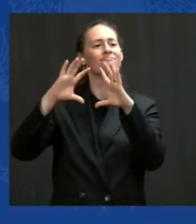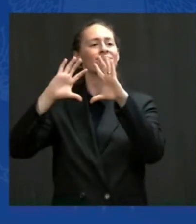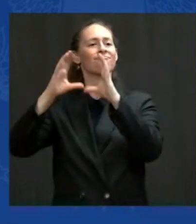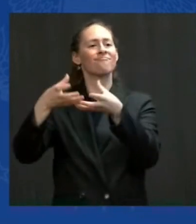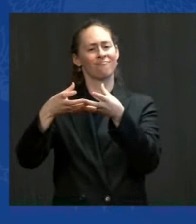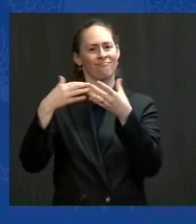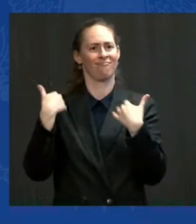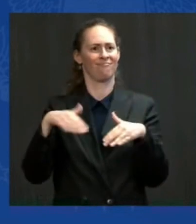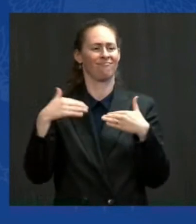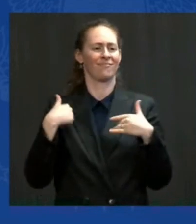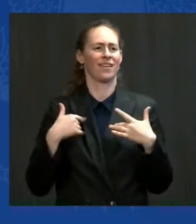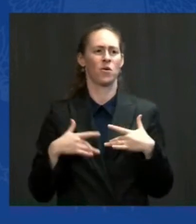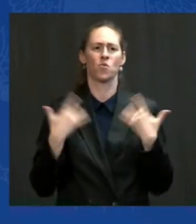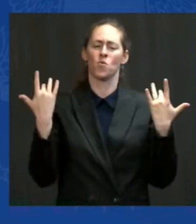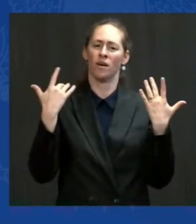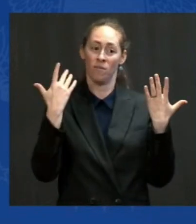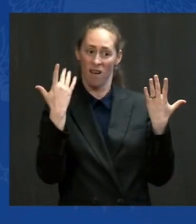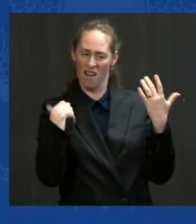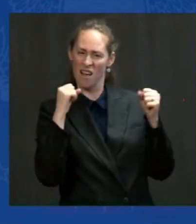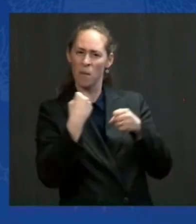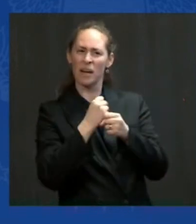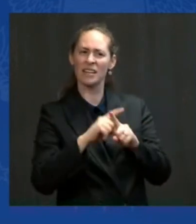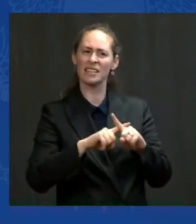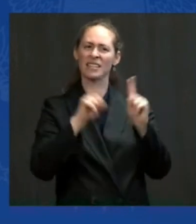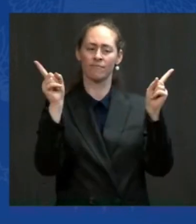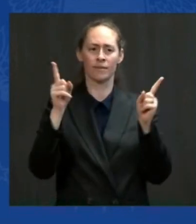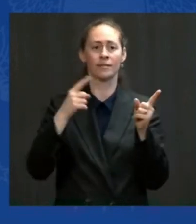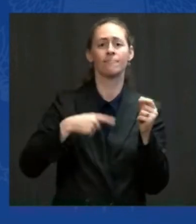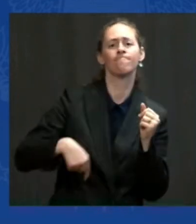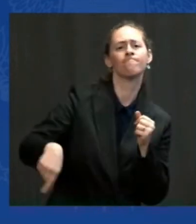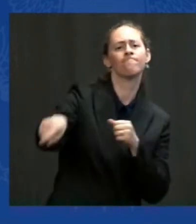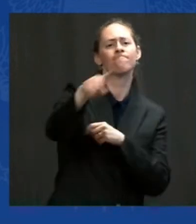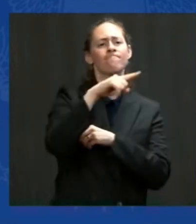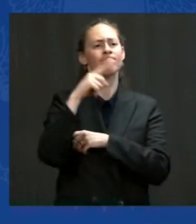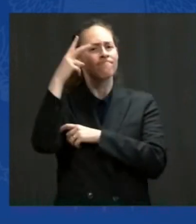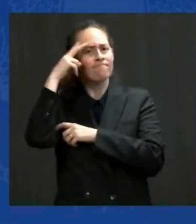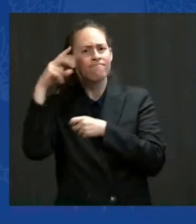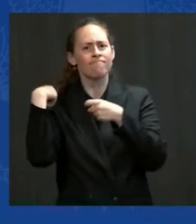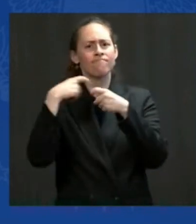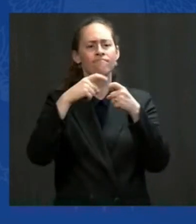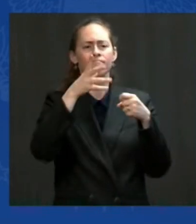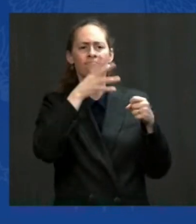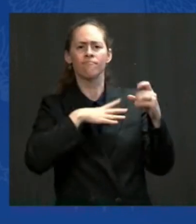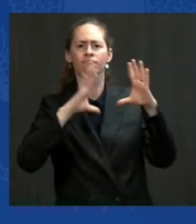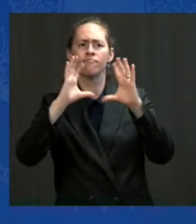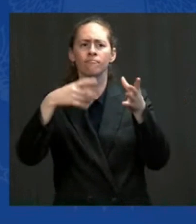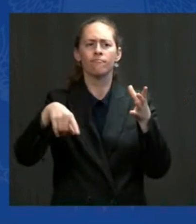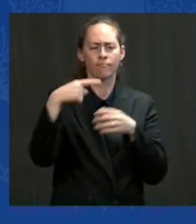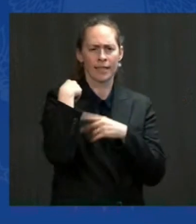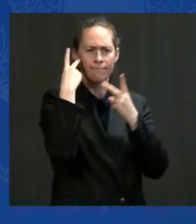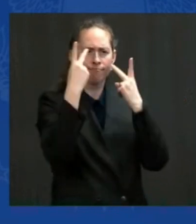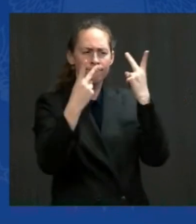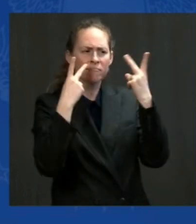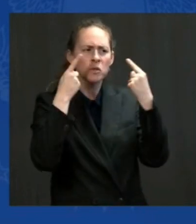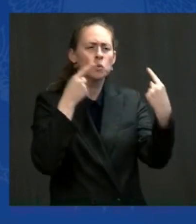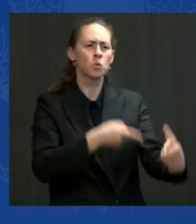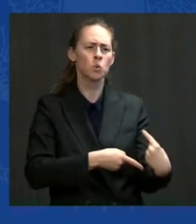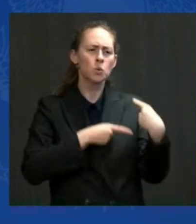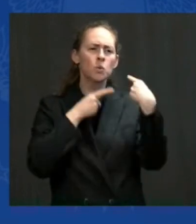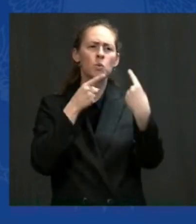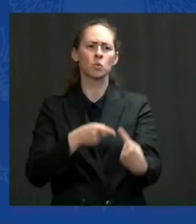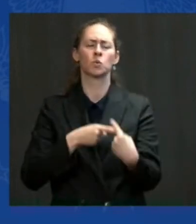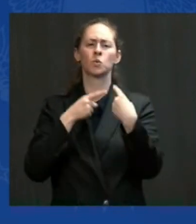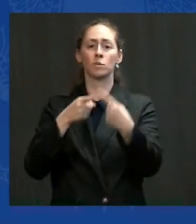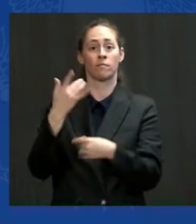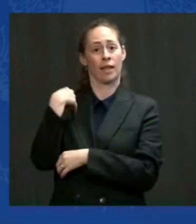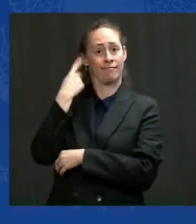Latina female, I have seen the firsthand struggle of my parents to provide a better life for myself and my 4 siblings. I am